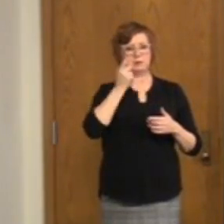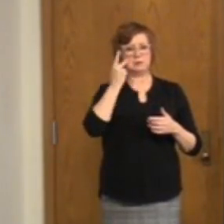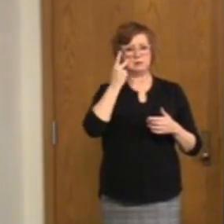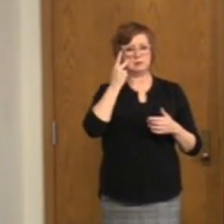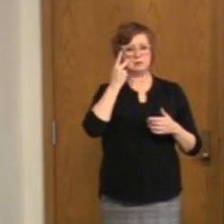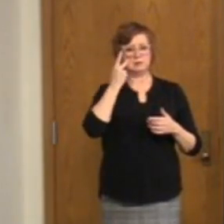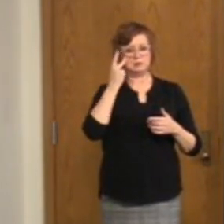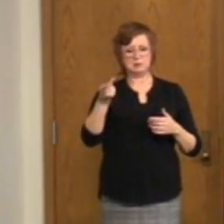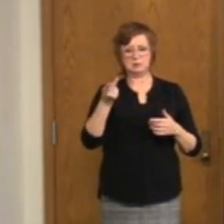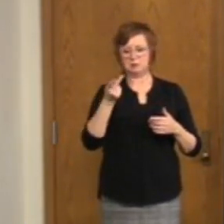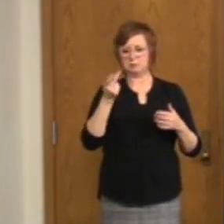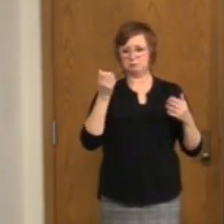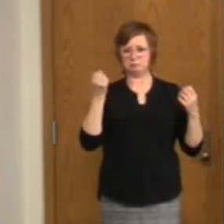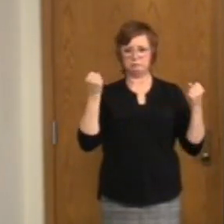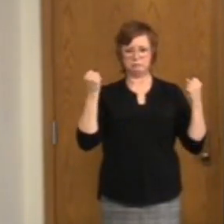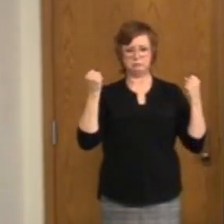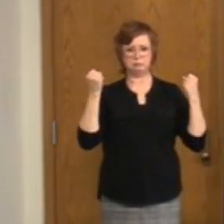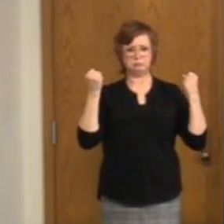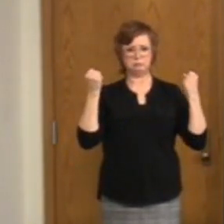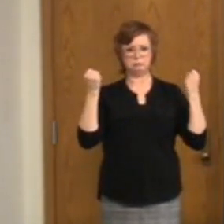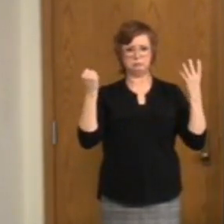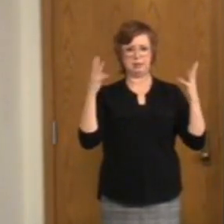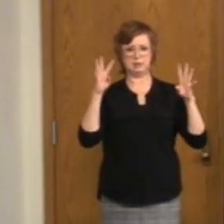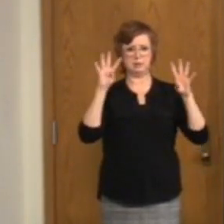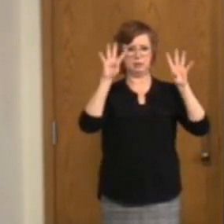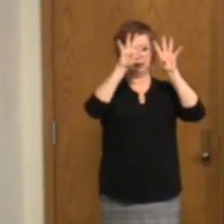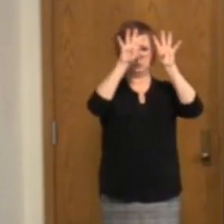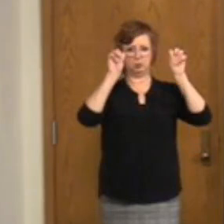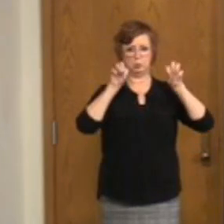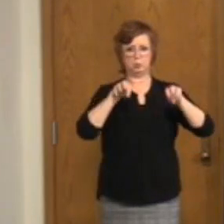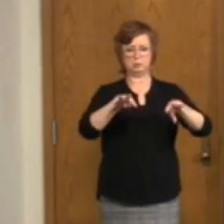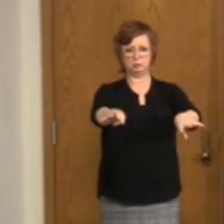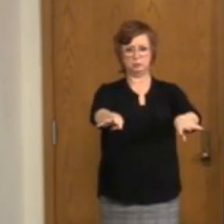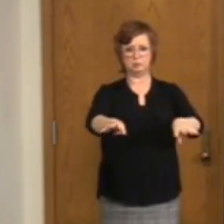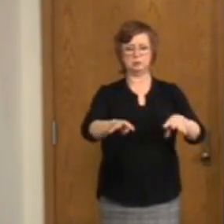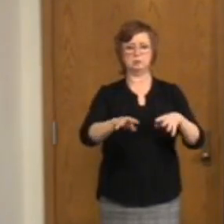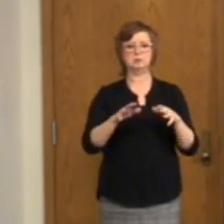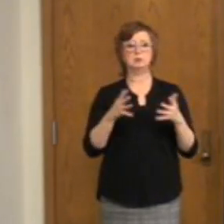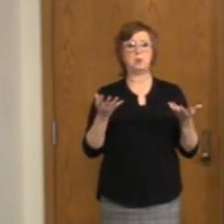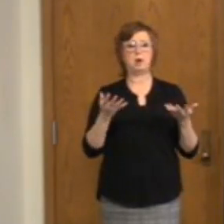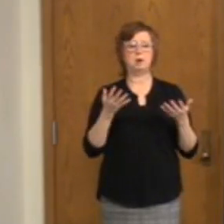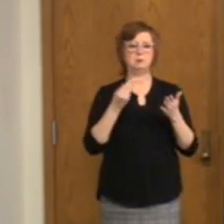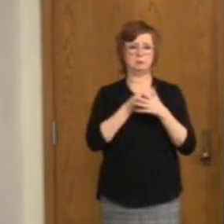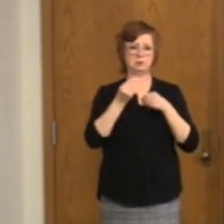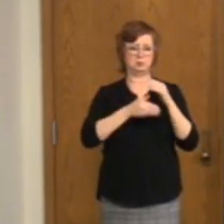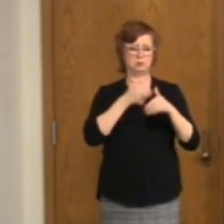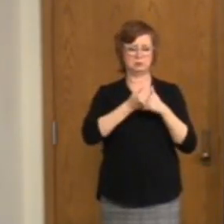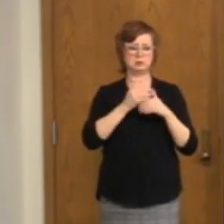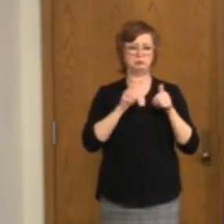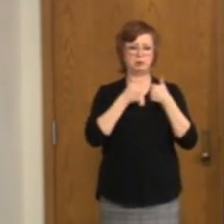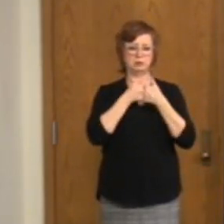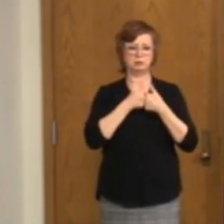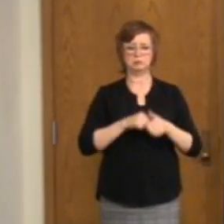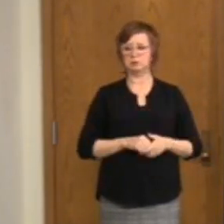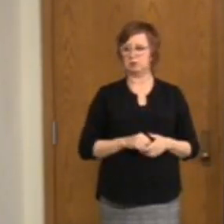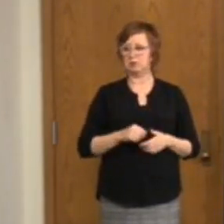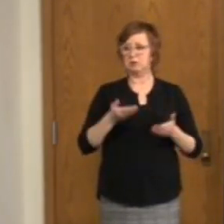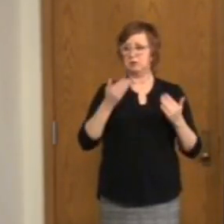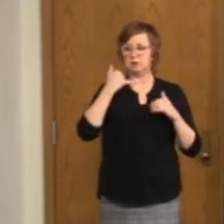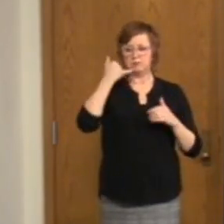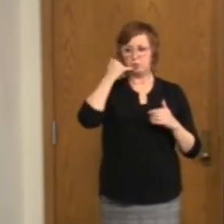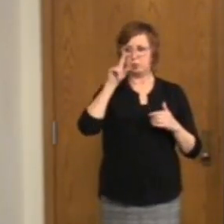degree of variability that is in everyone's budgeting process right now. We'll take our next question on the line.